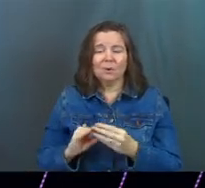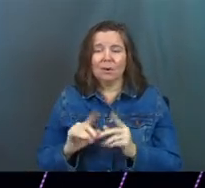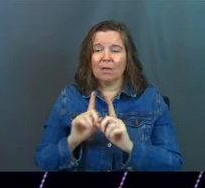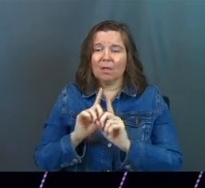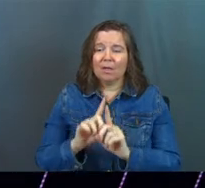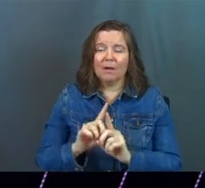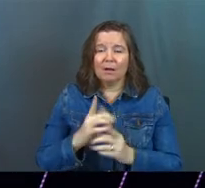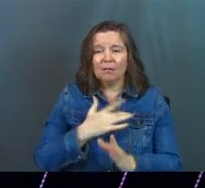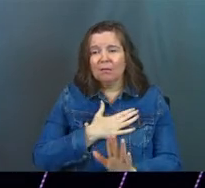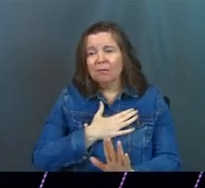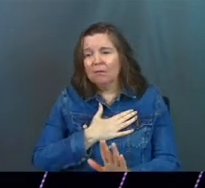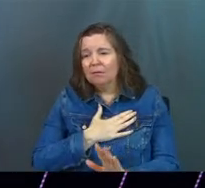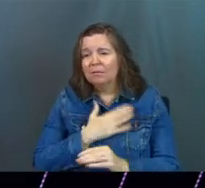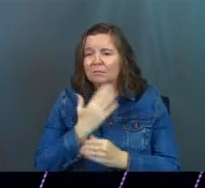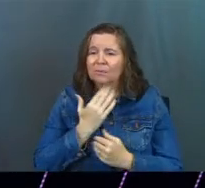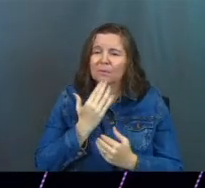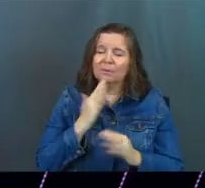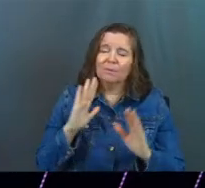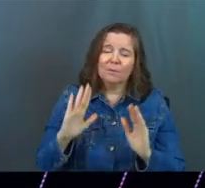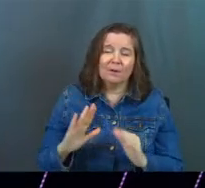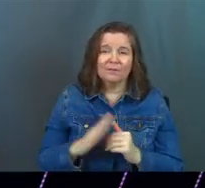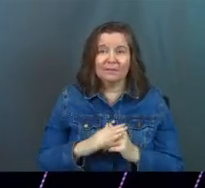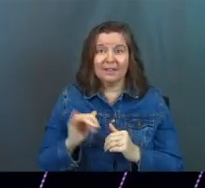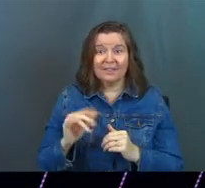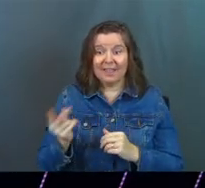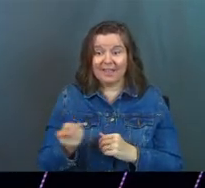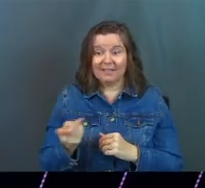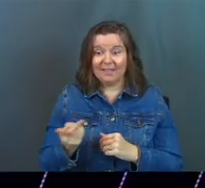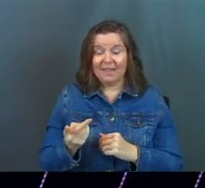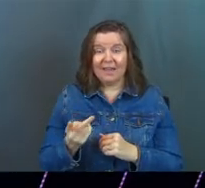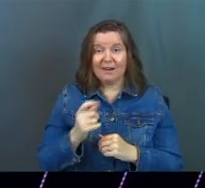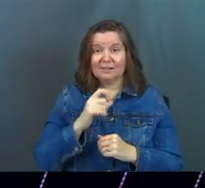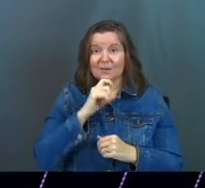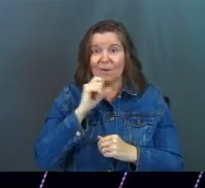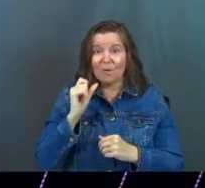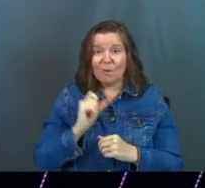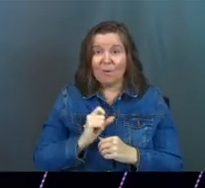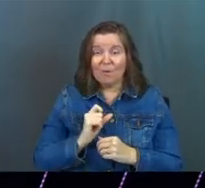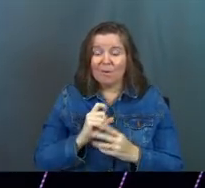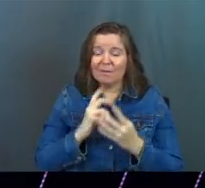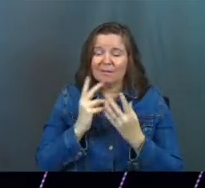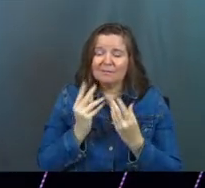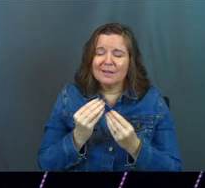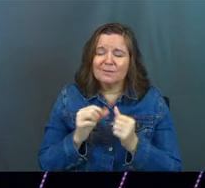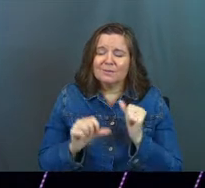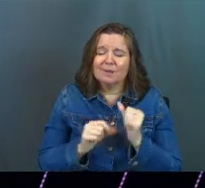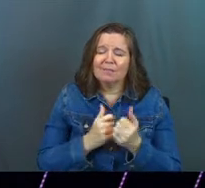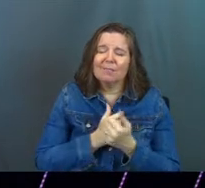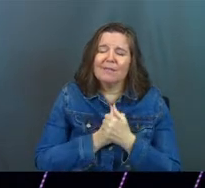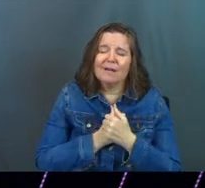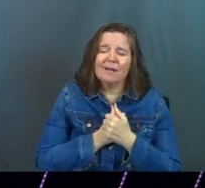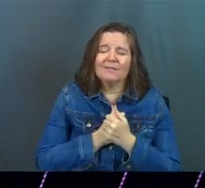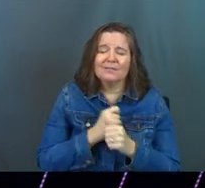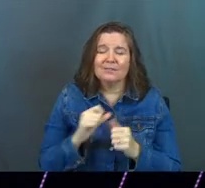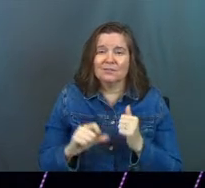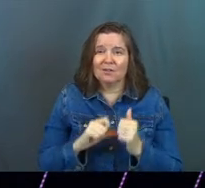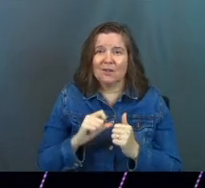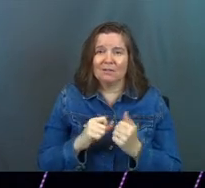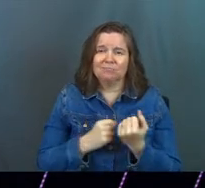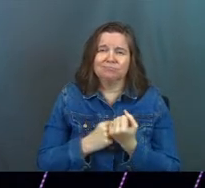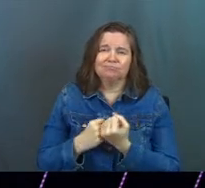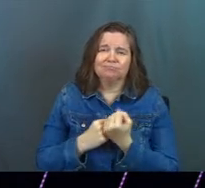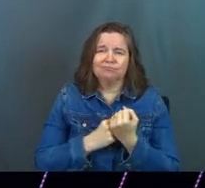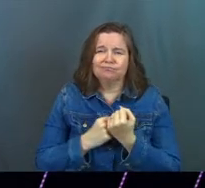all take away from that? We think is so sweet and wonderful is the fact that they are so tender toward each other and just on fire for each